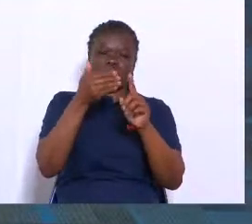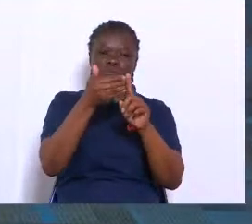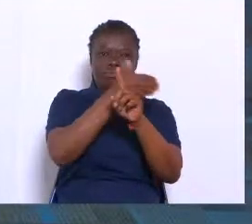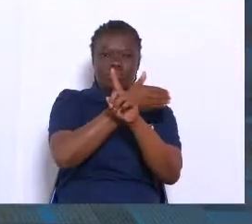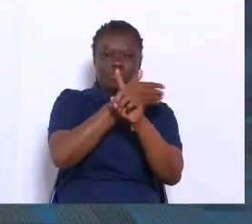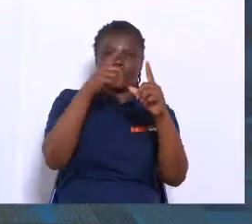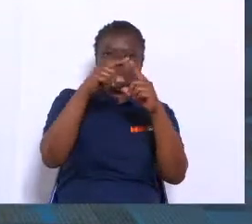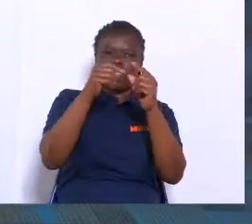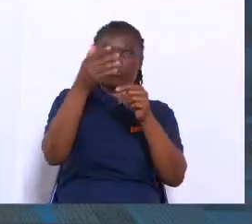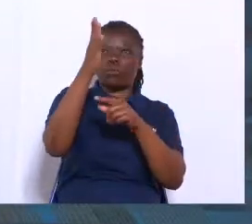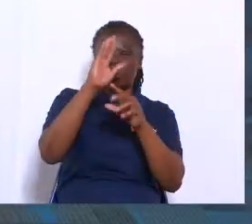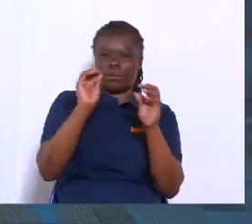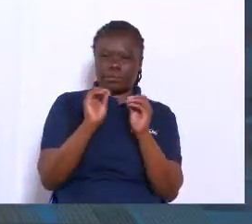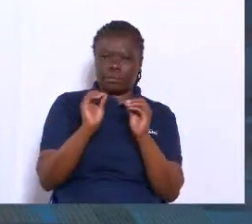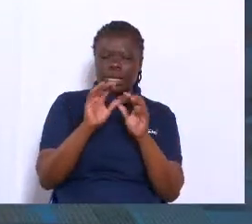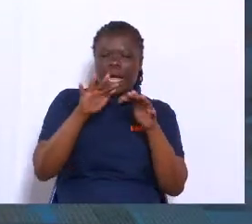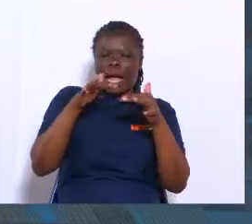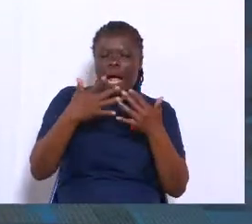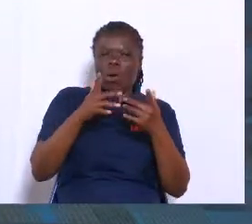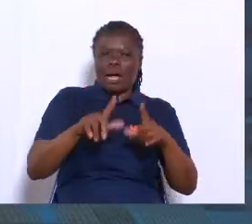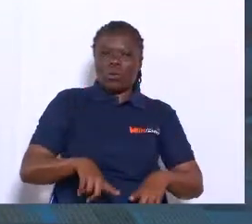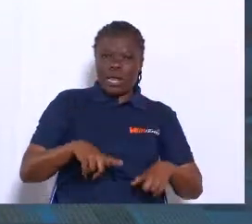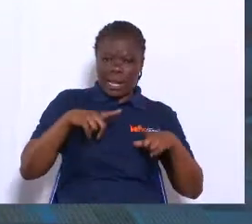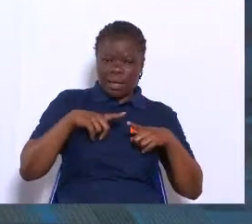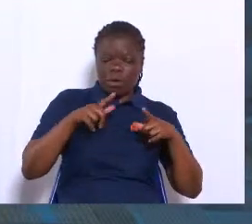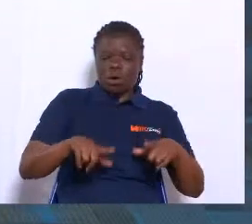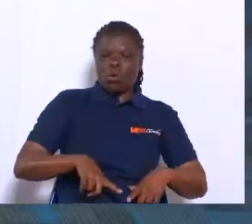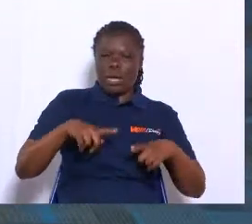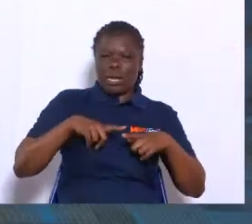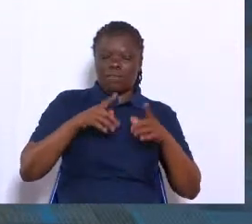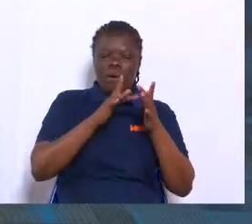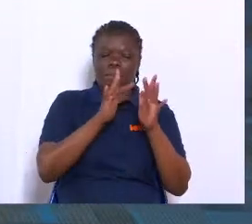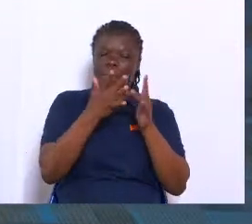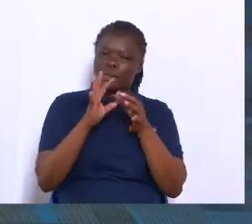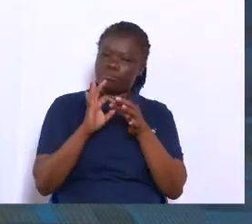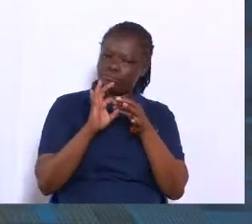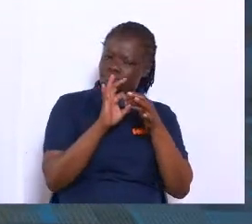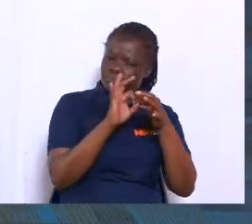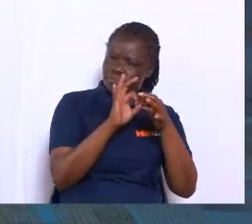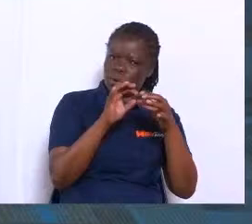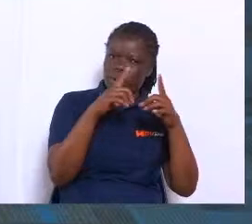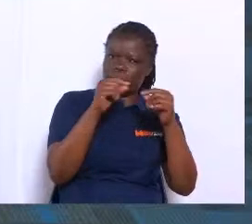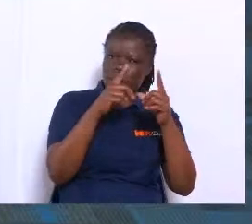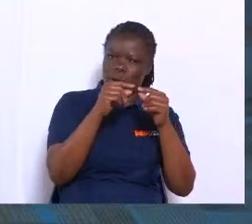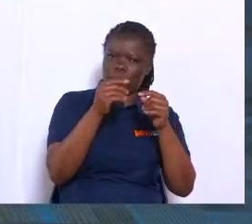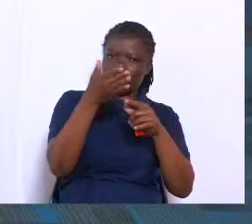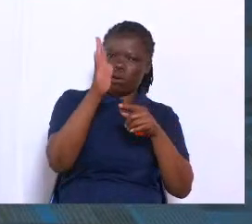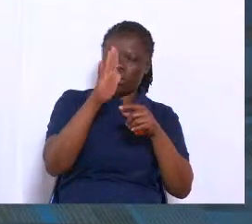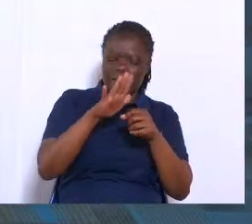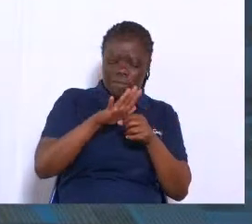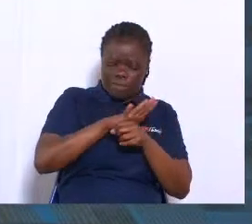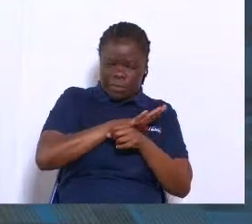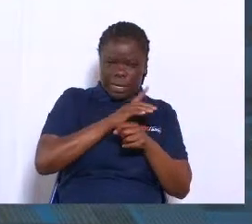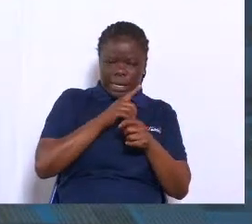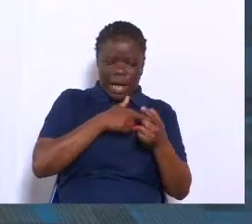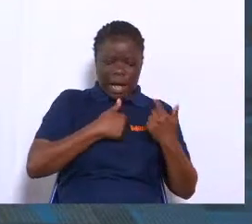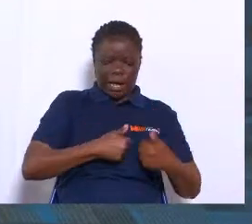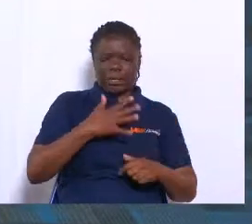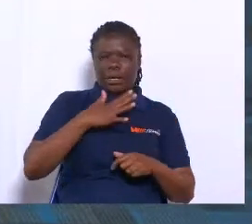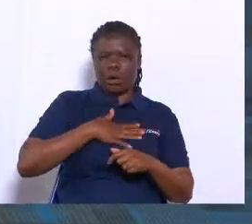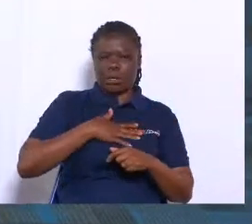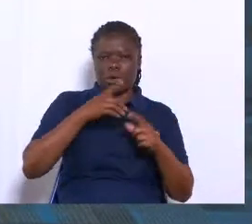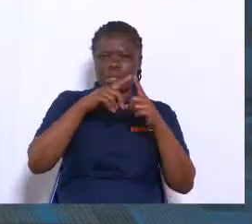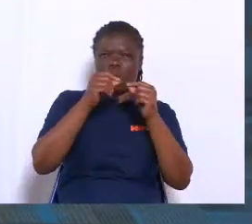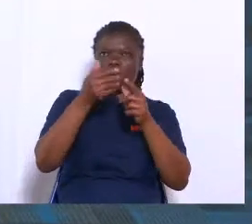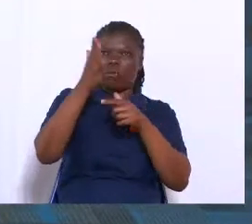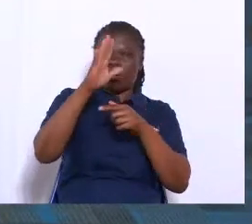we live? We shall live biblically, with the Word of God filling our hearts, with the Word of God filling